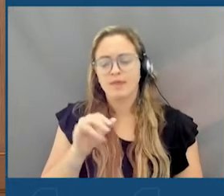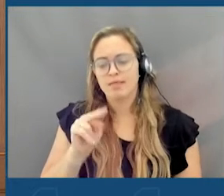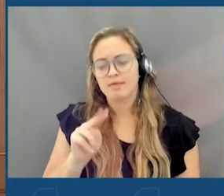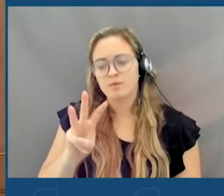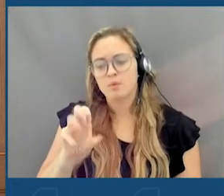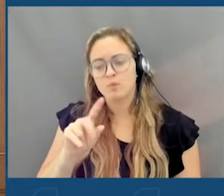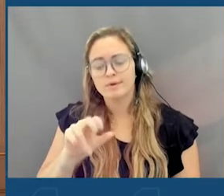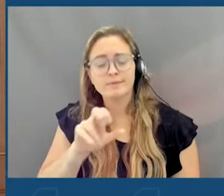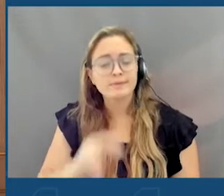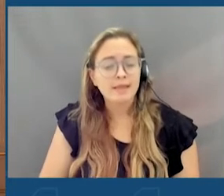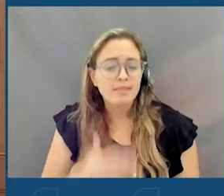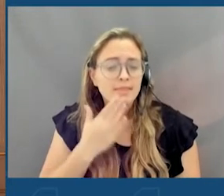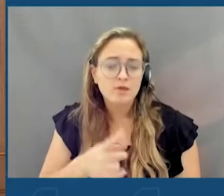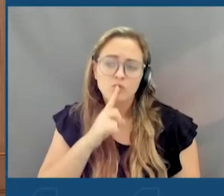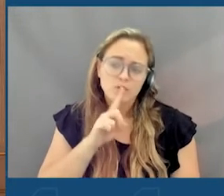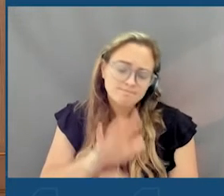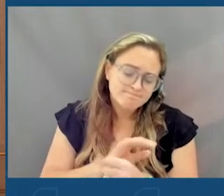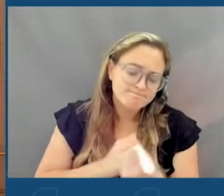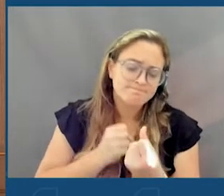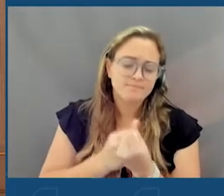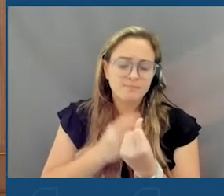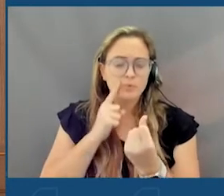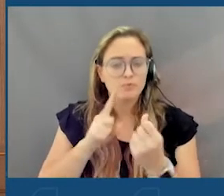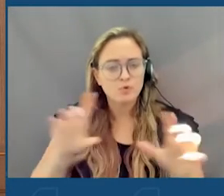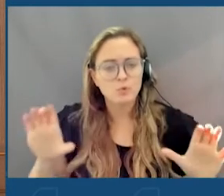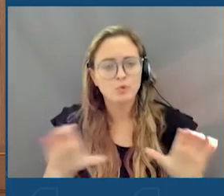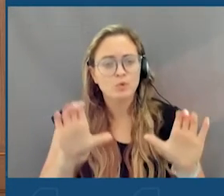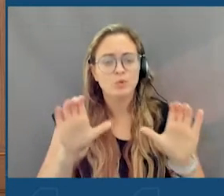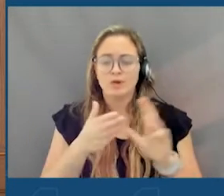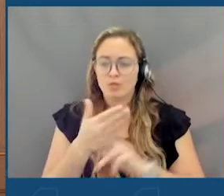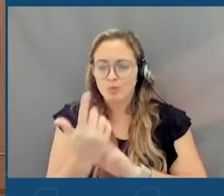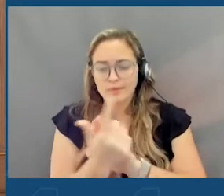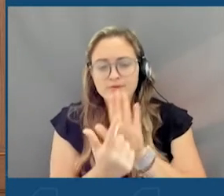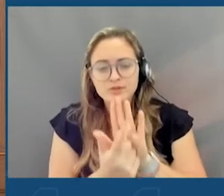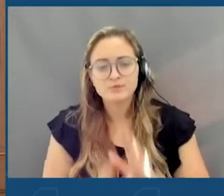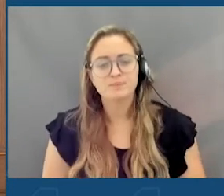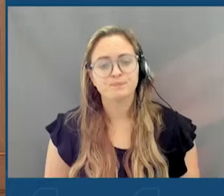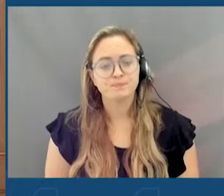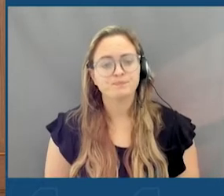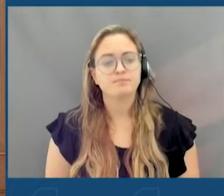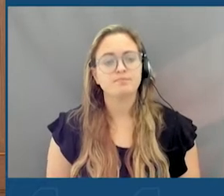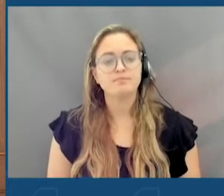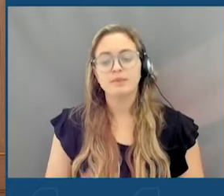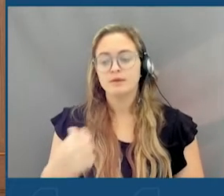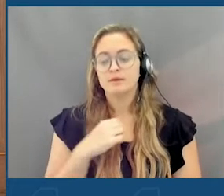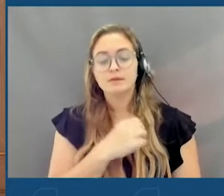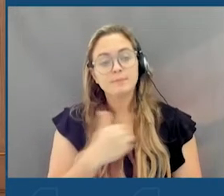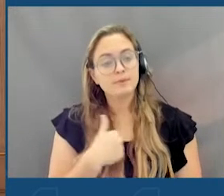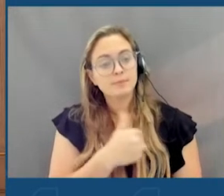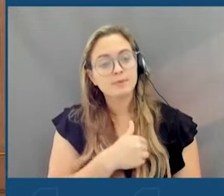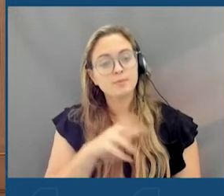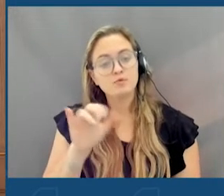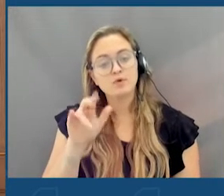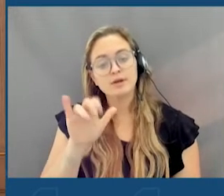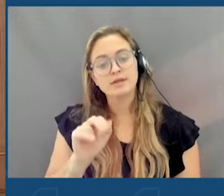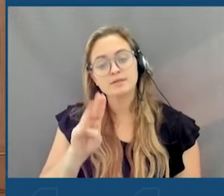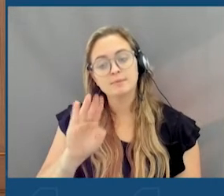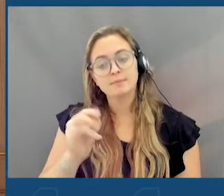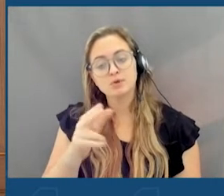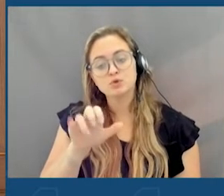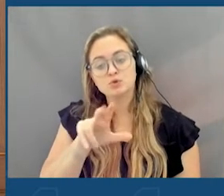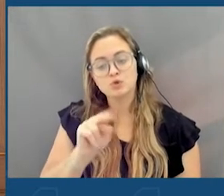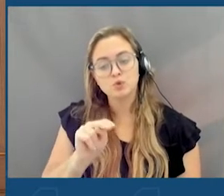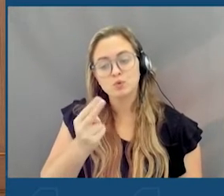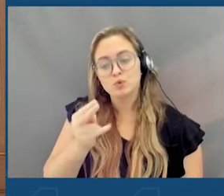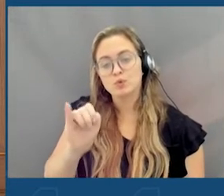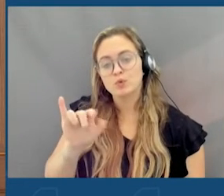thank you for your dedication to getting this done and through the legislature. Assemblymember Rodneyce Bichotte-Hermelin, I want to